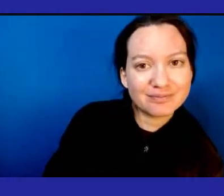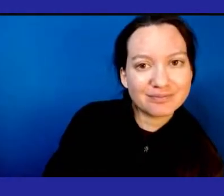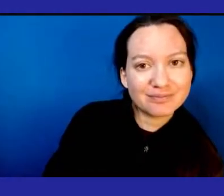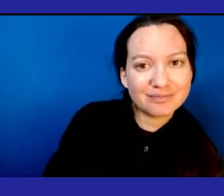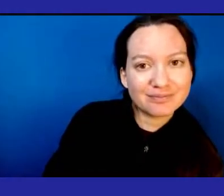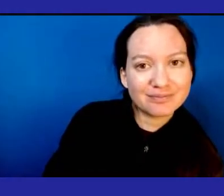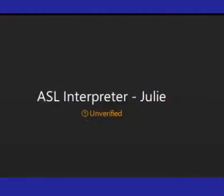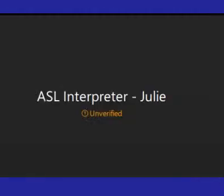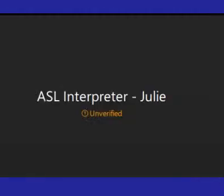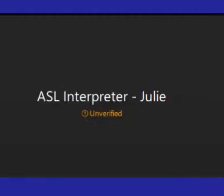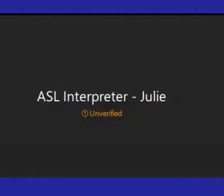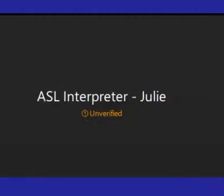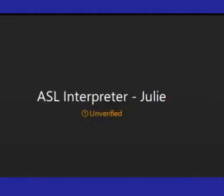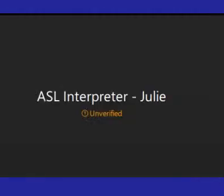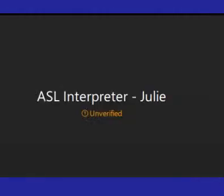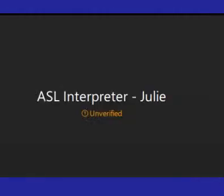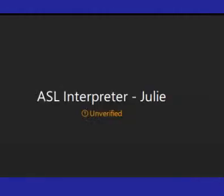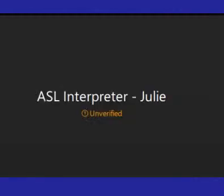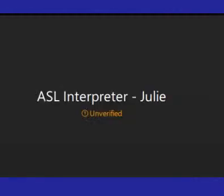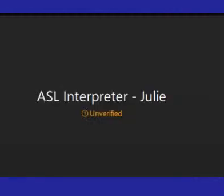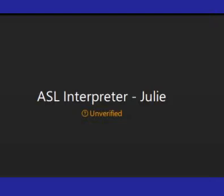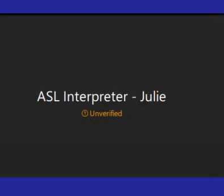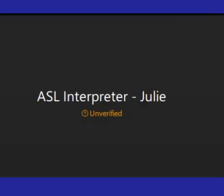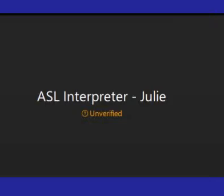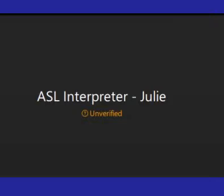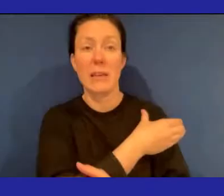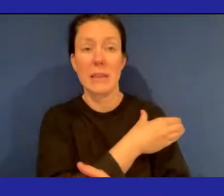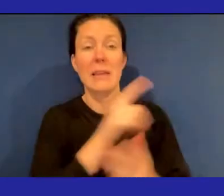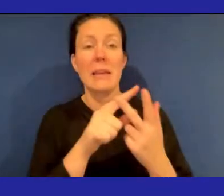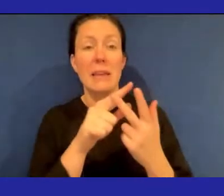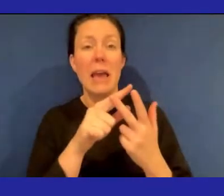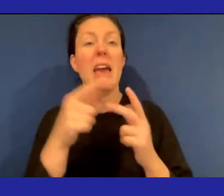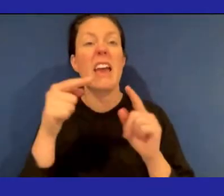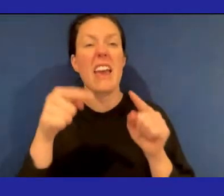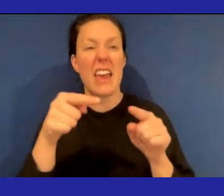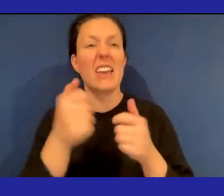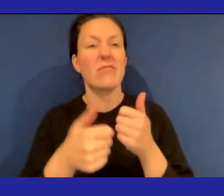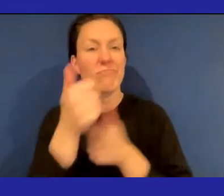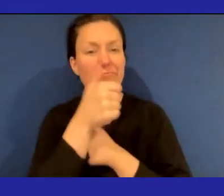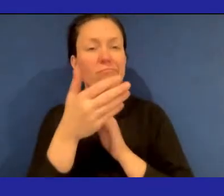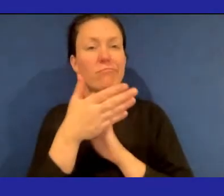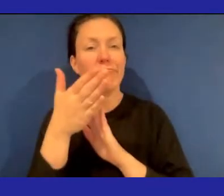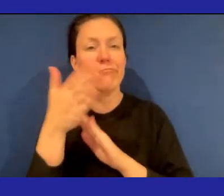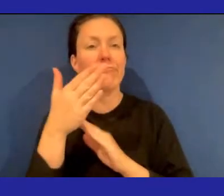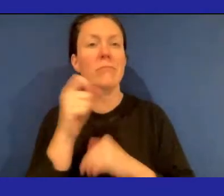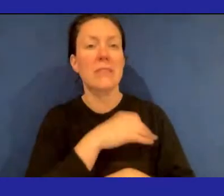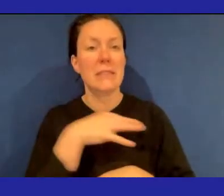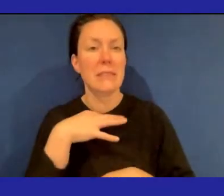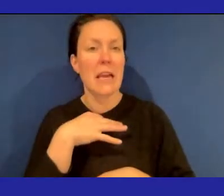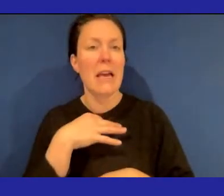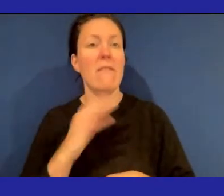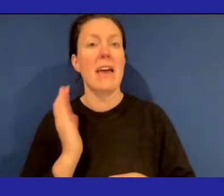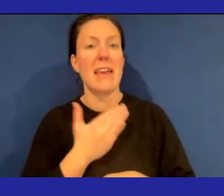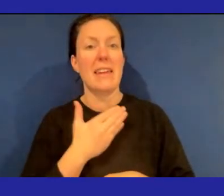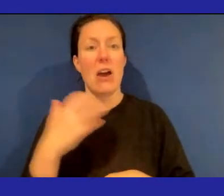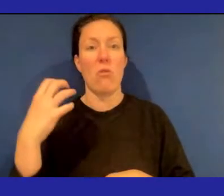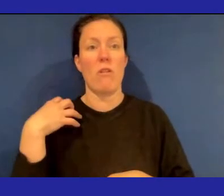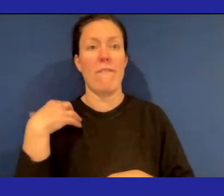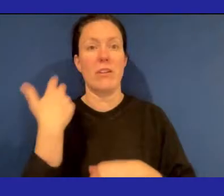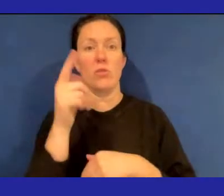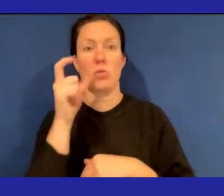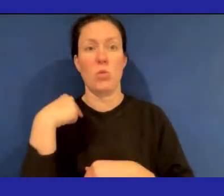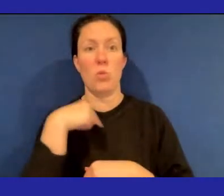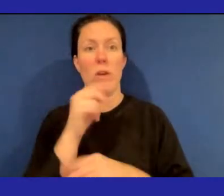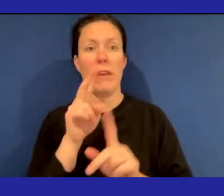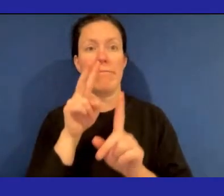our clinical and operational leadership and our elected officials and strategic partners who